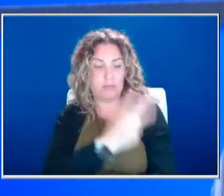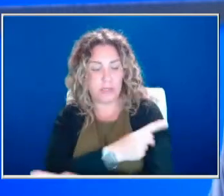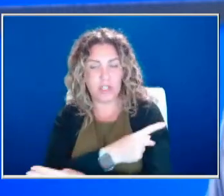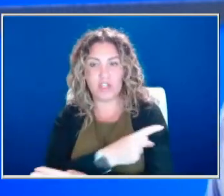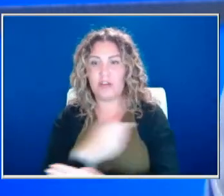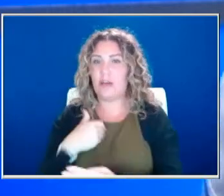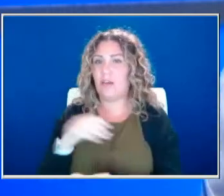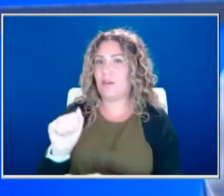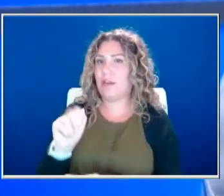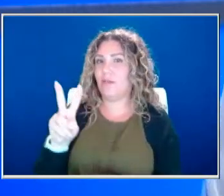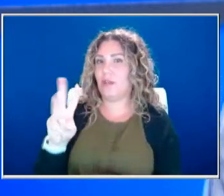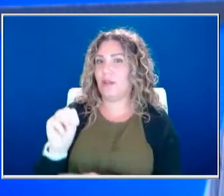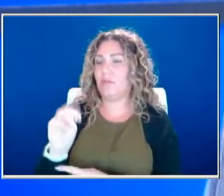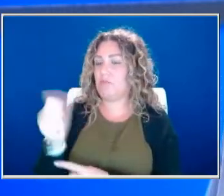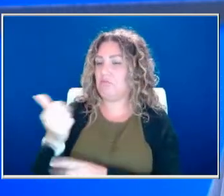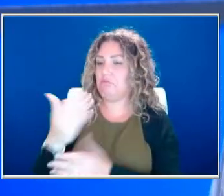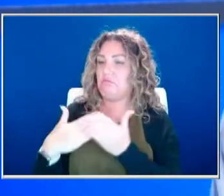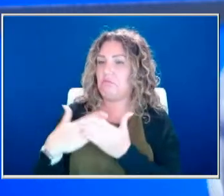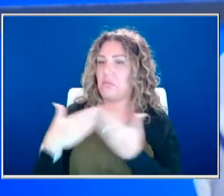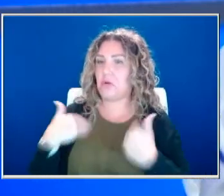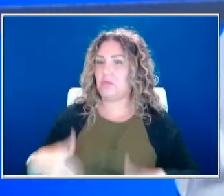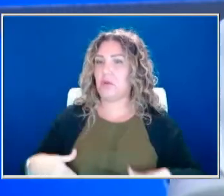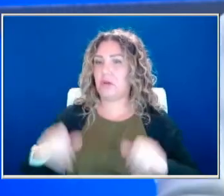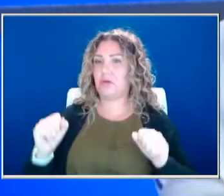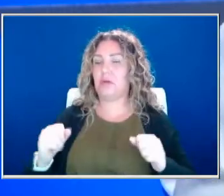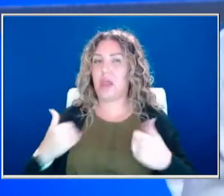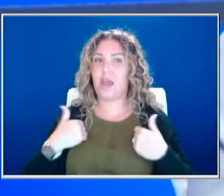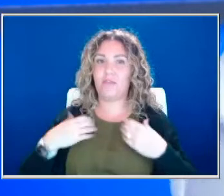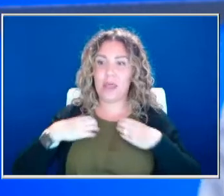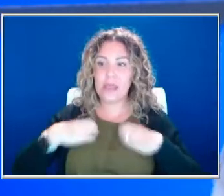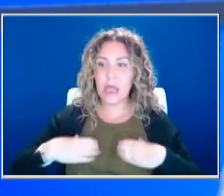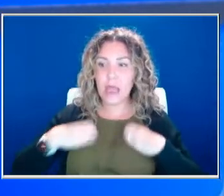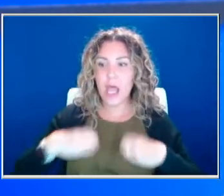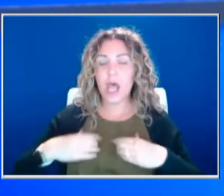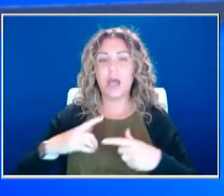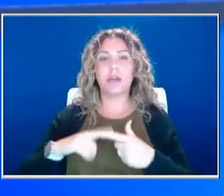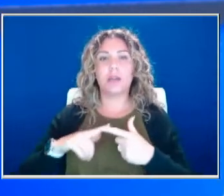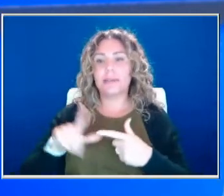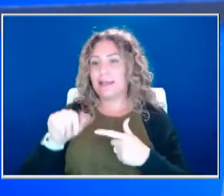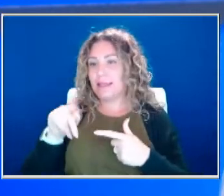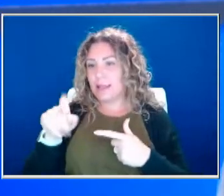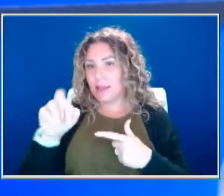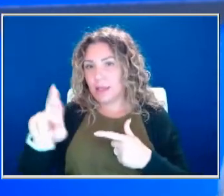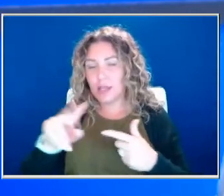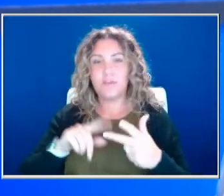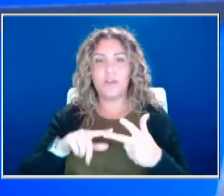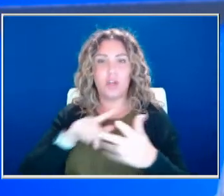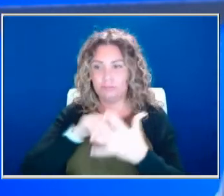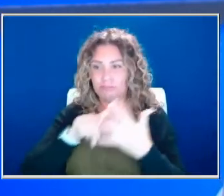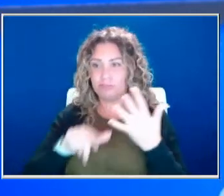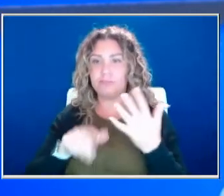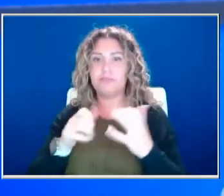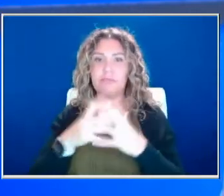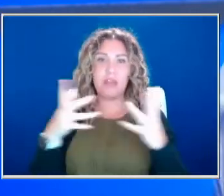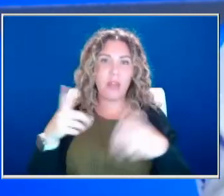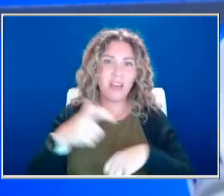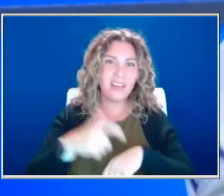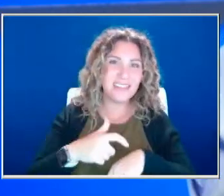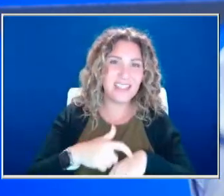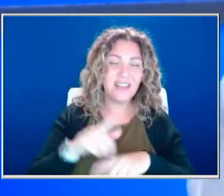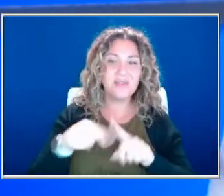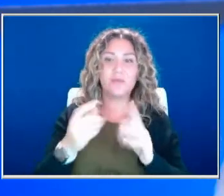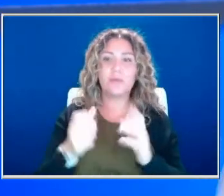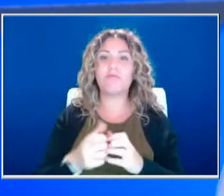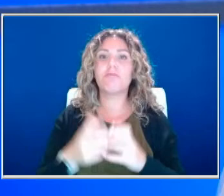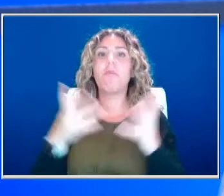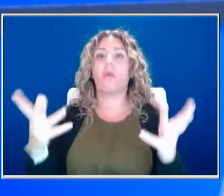body. Like we said, it's not just in the brain. You can have them in the lungs, the liver, things like that. And a lot of times those things are when multiple family